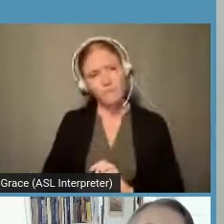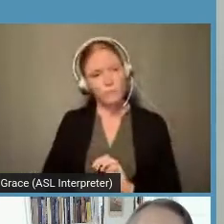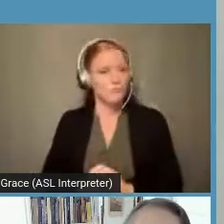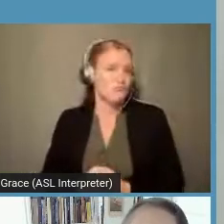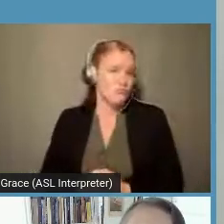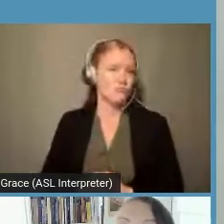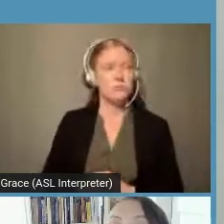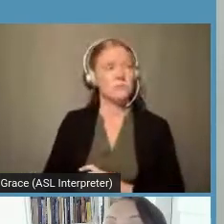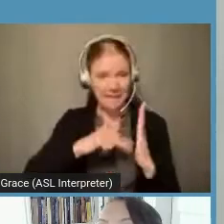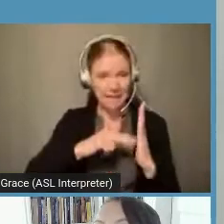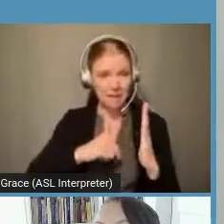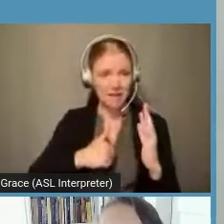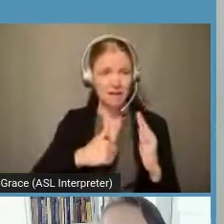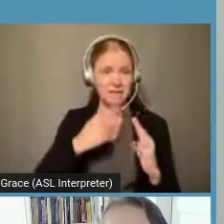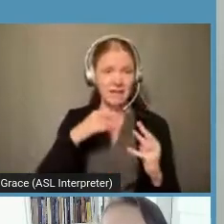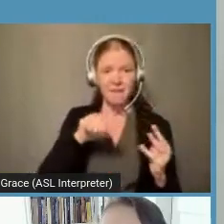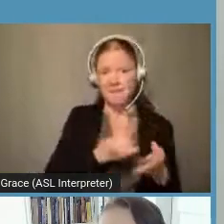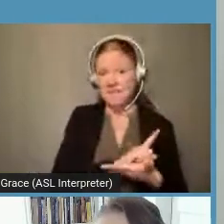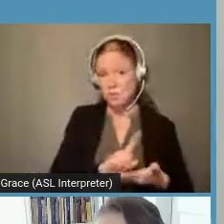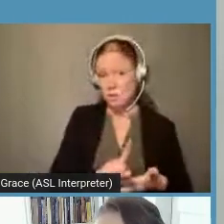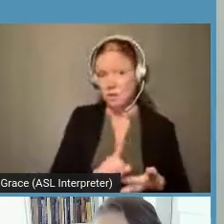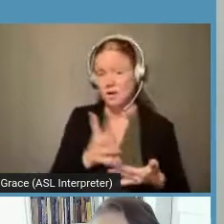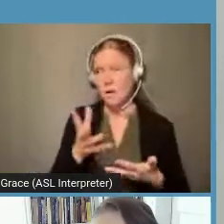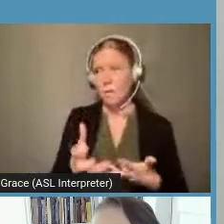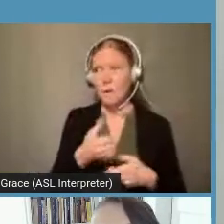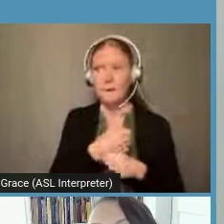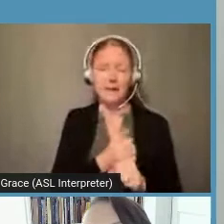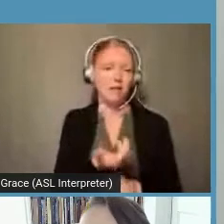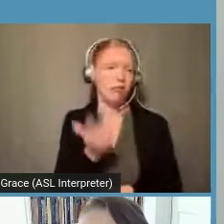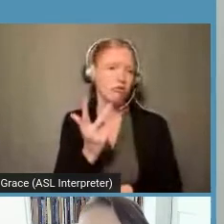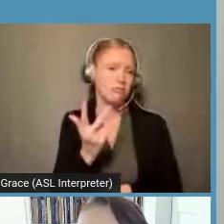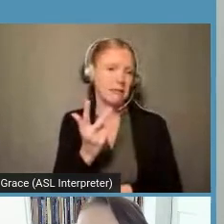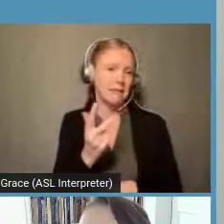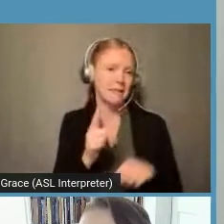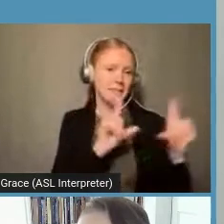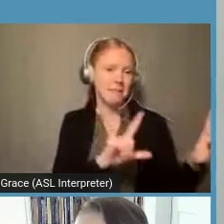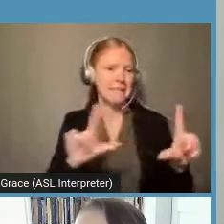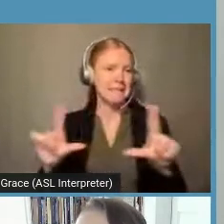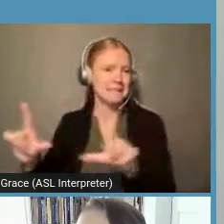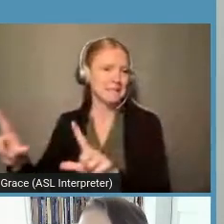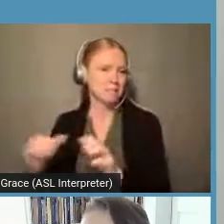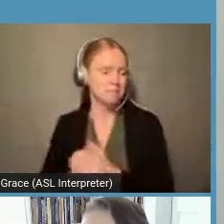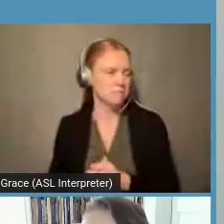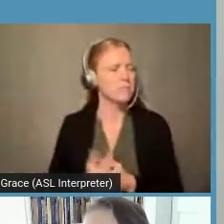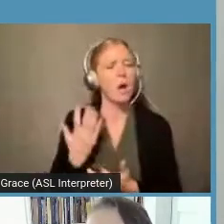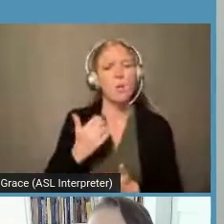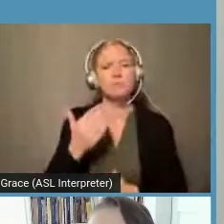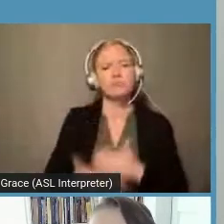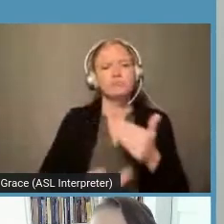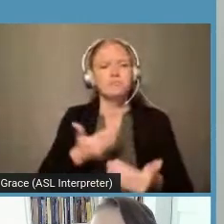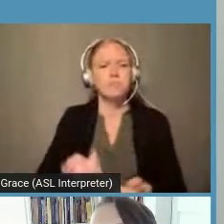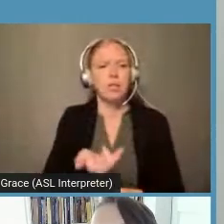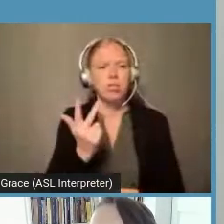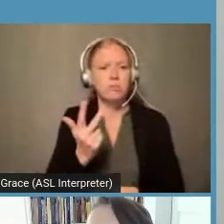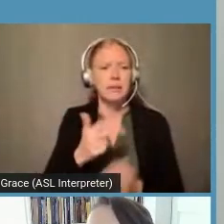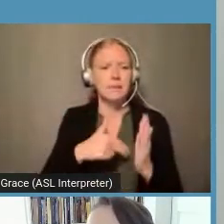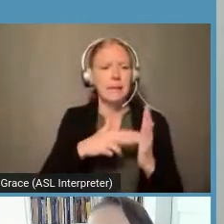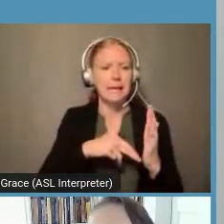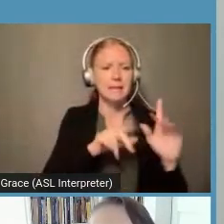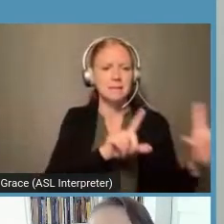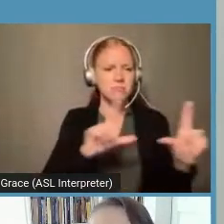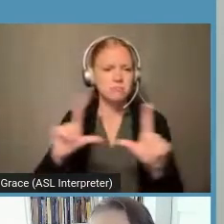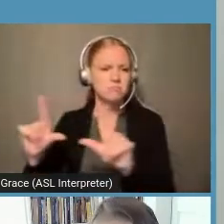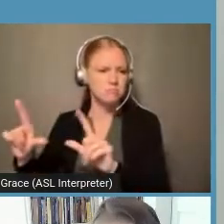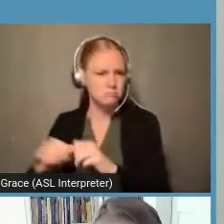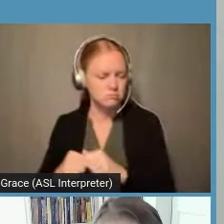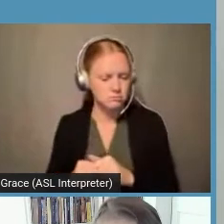say this week I want to do 3 pieces, or I want to make progress on 3 pieces, I know that my